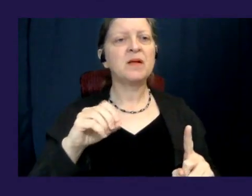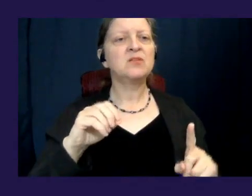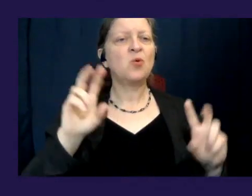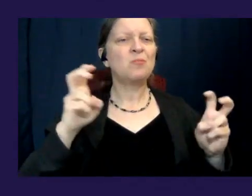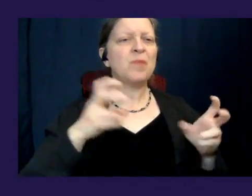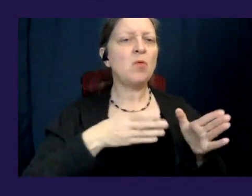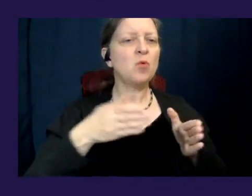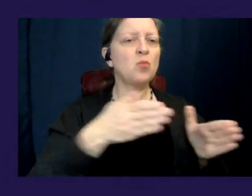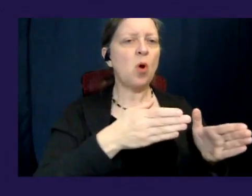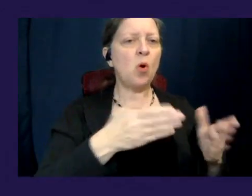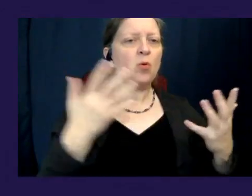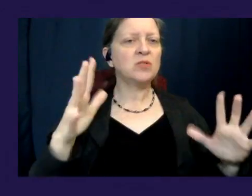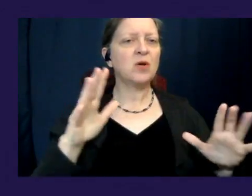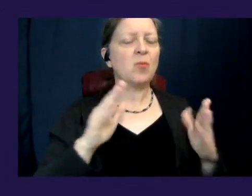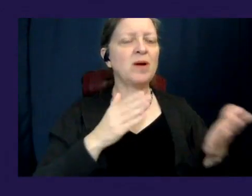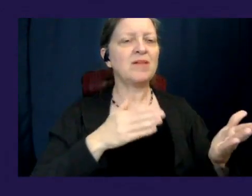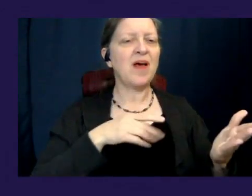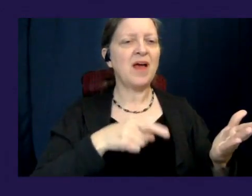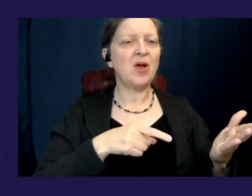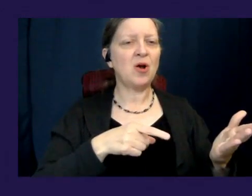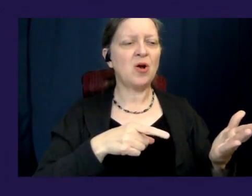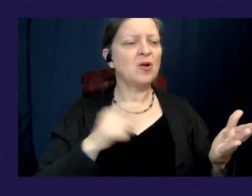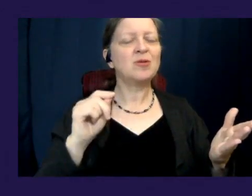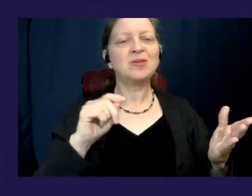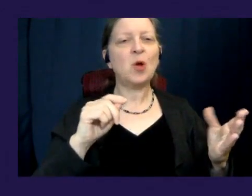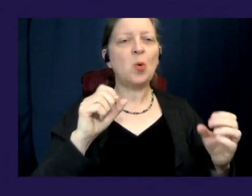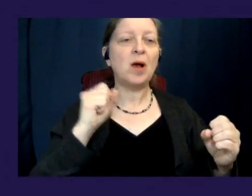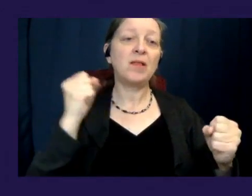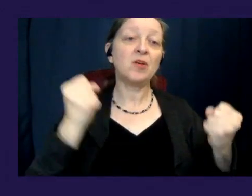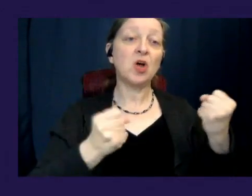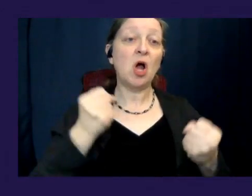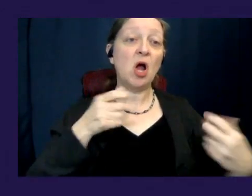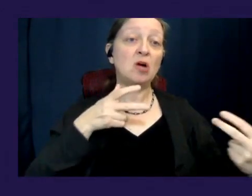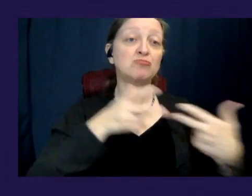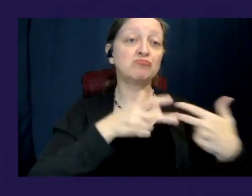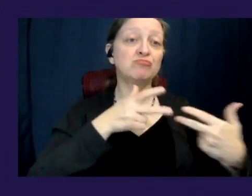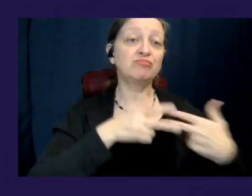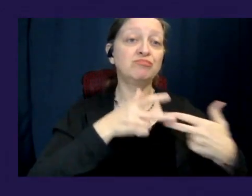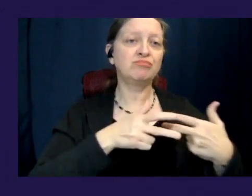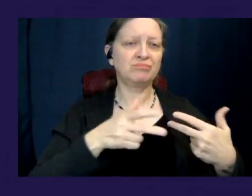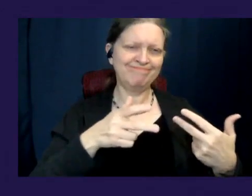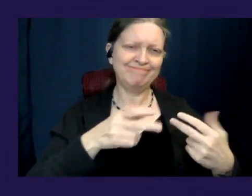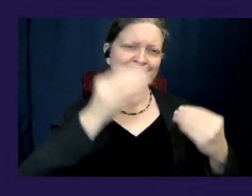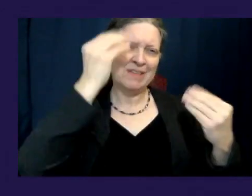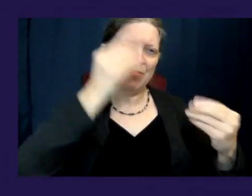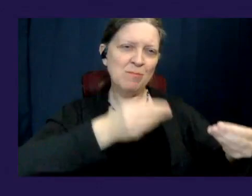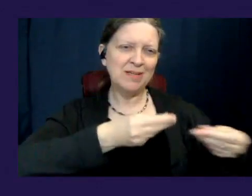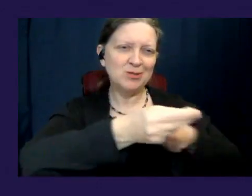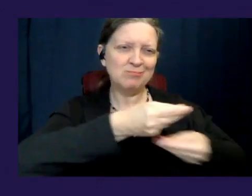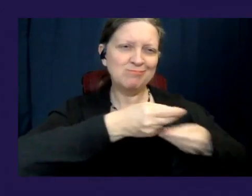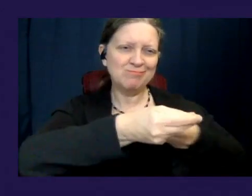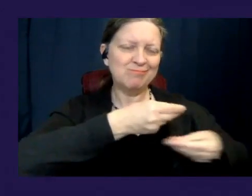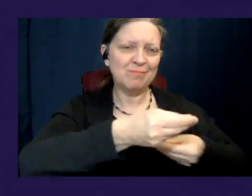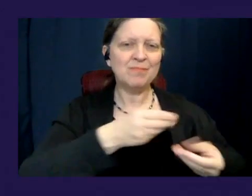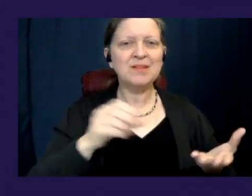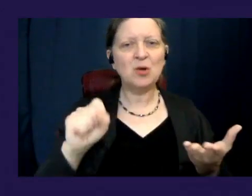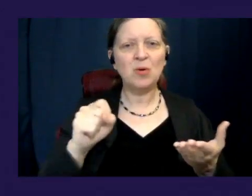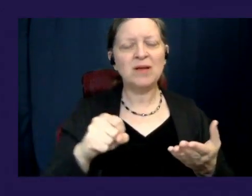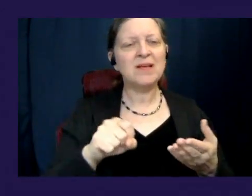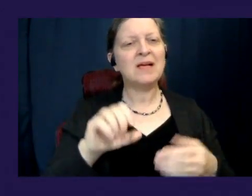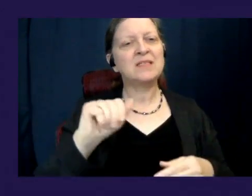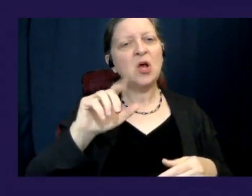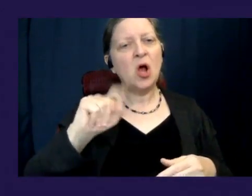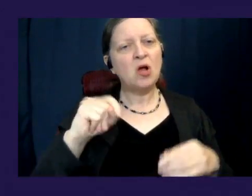the cars just went along it. And so, yes, alternative health, a key thing, organic foods,